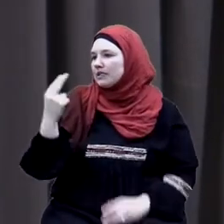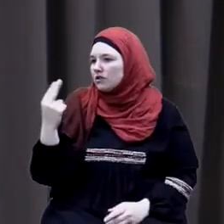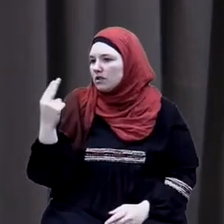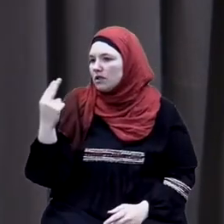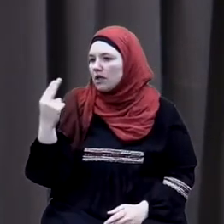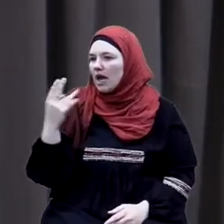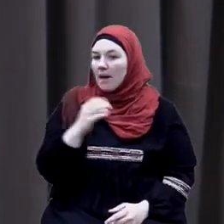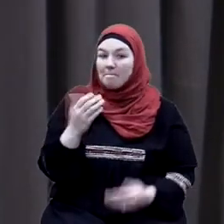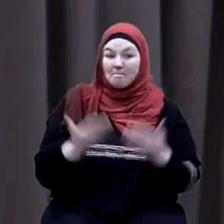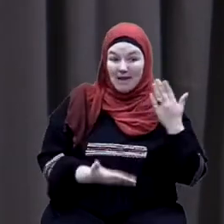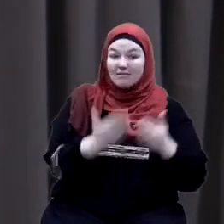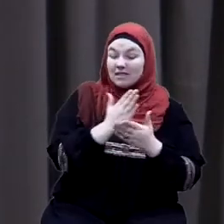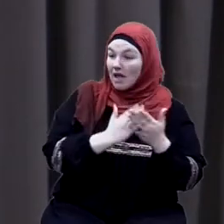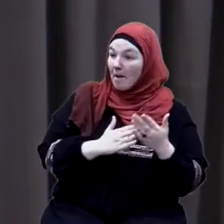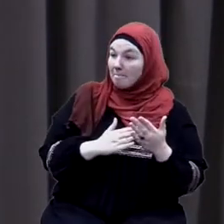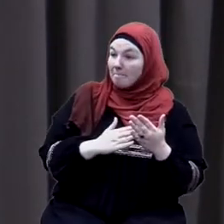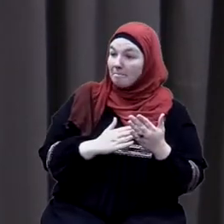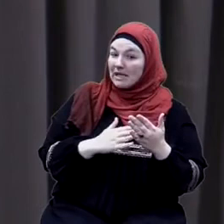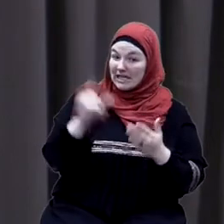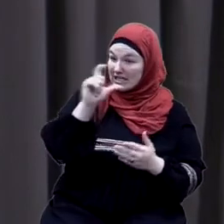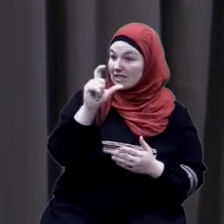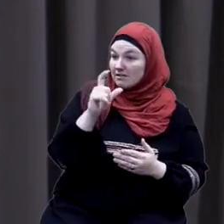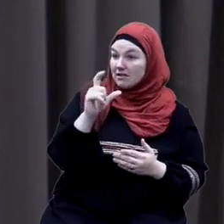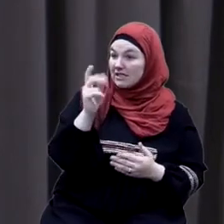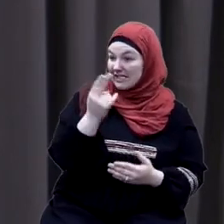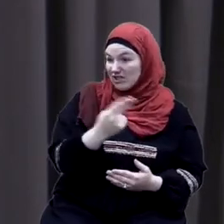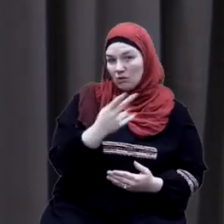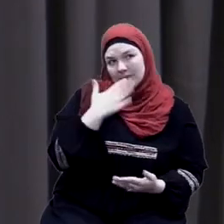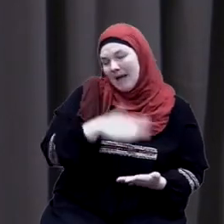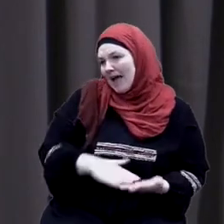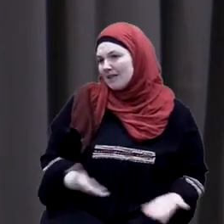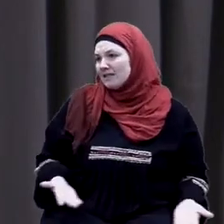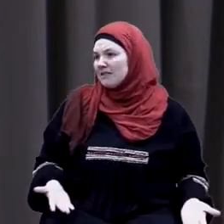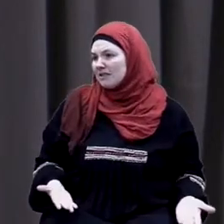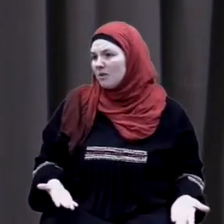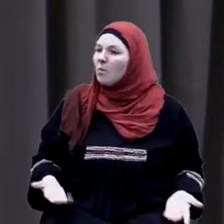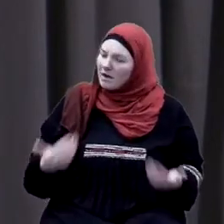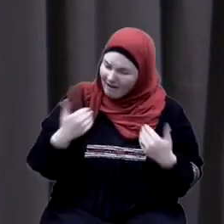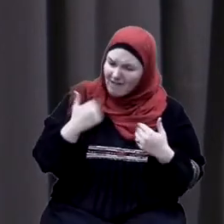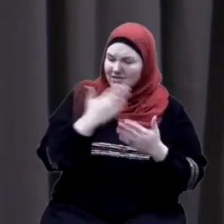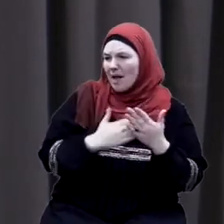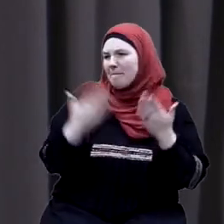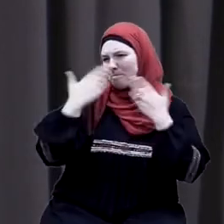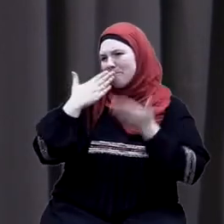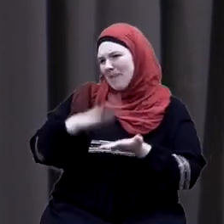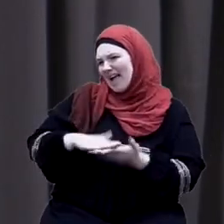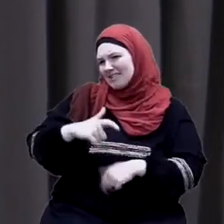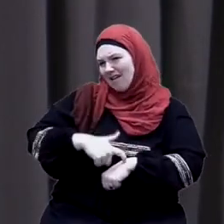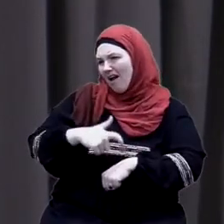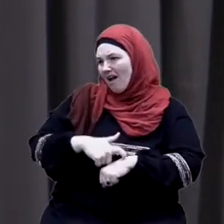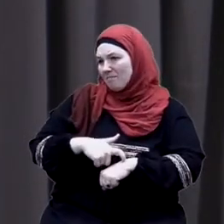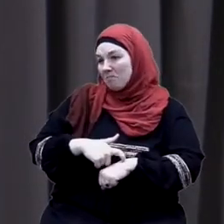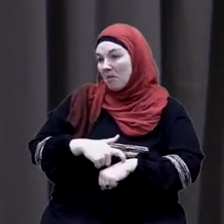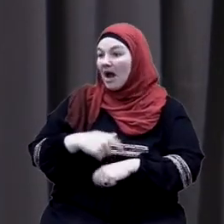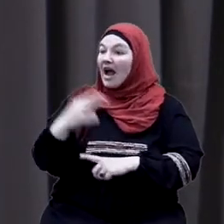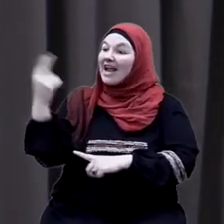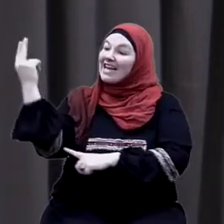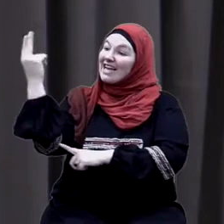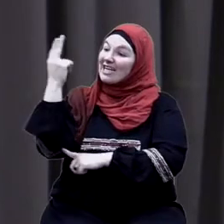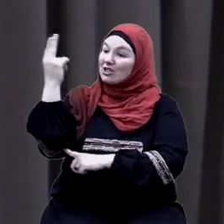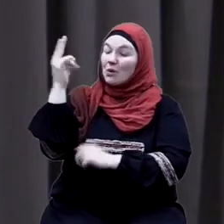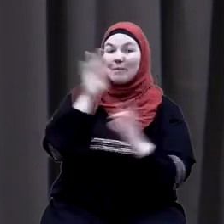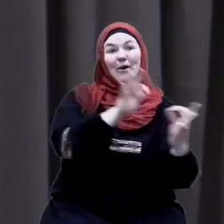is dark and bad, because we do have our dark patches in our history. Our history is not a history